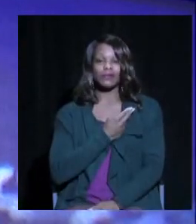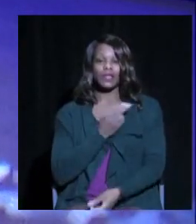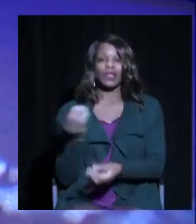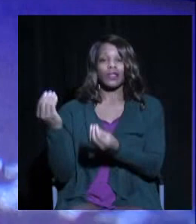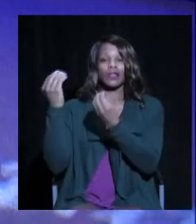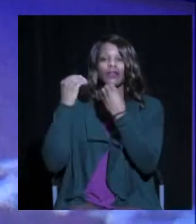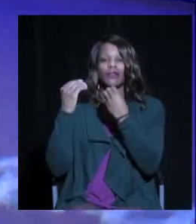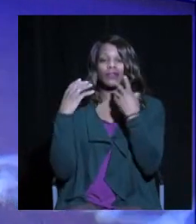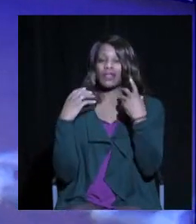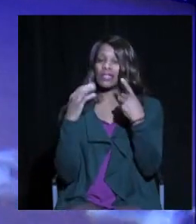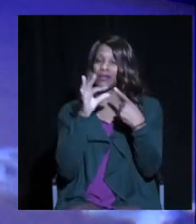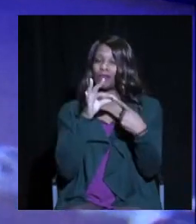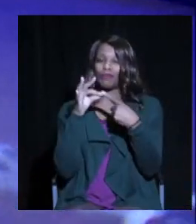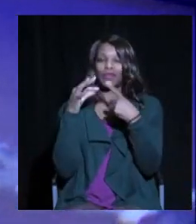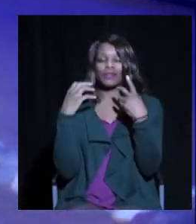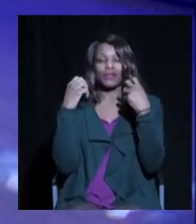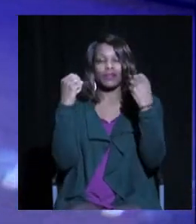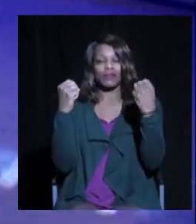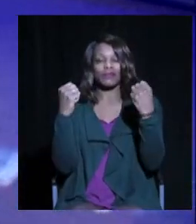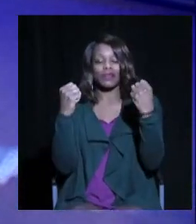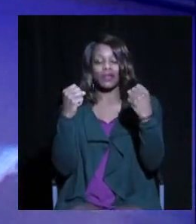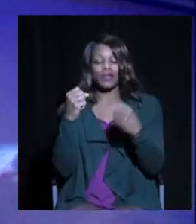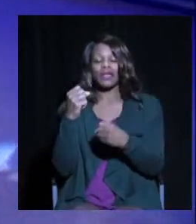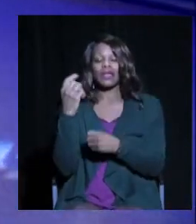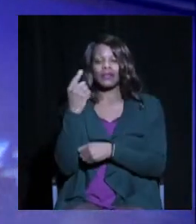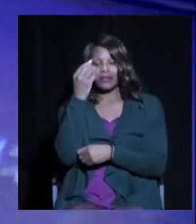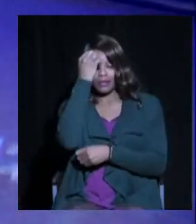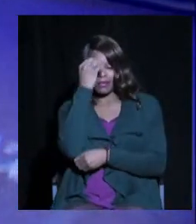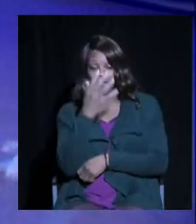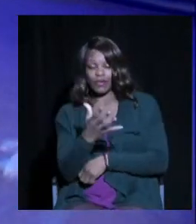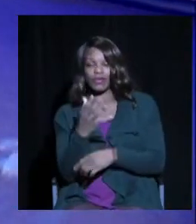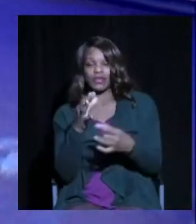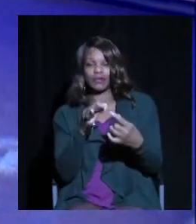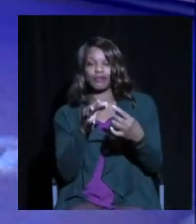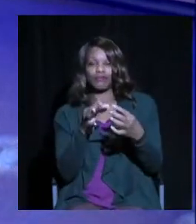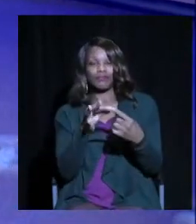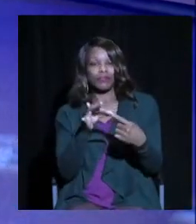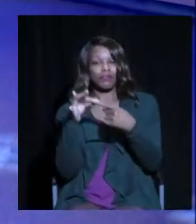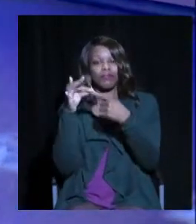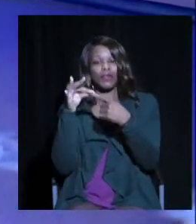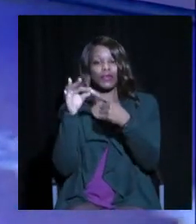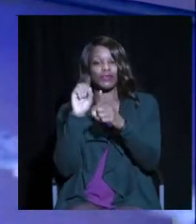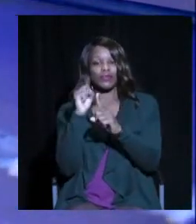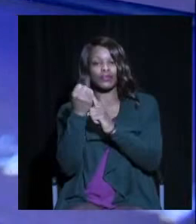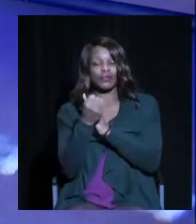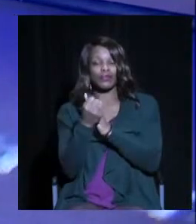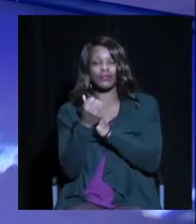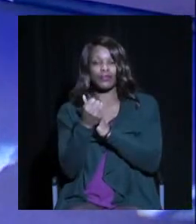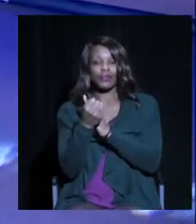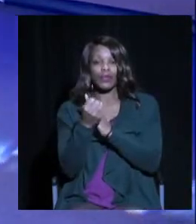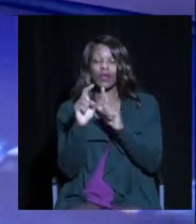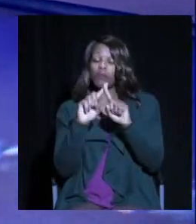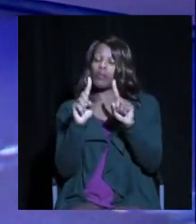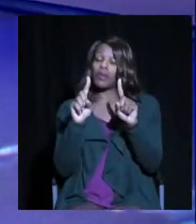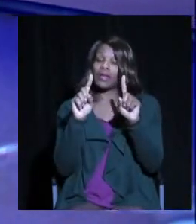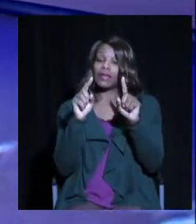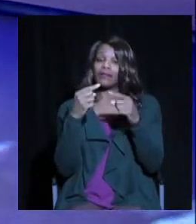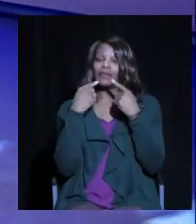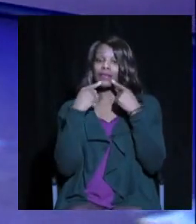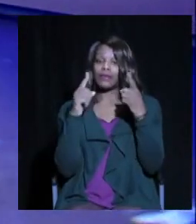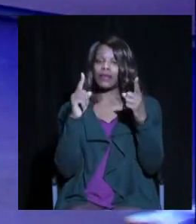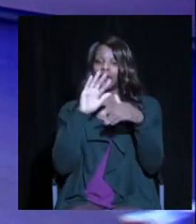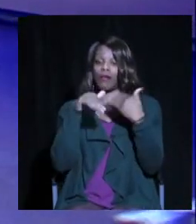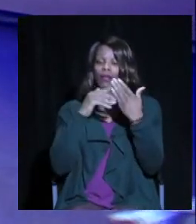special confidence. And though it's said to Mary here in a very special situation, this is something that could be said to all of us in